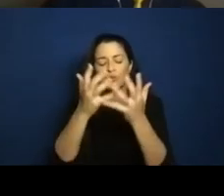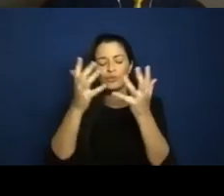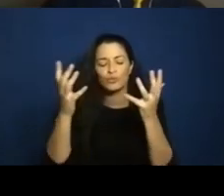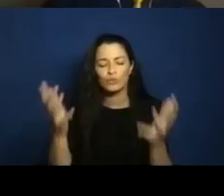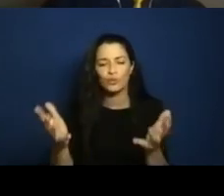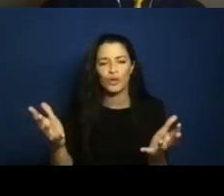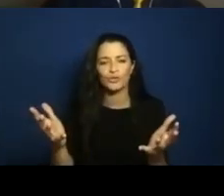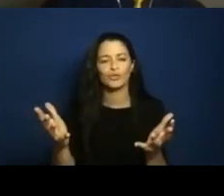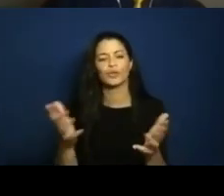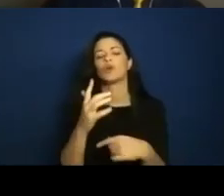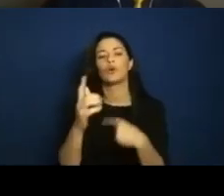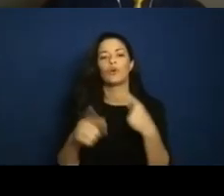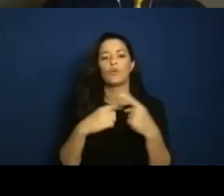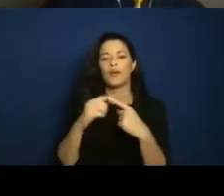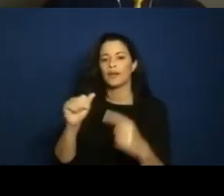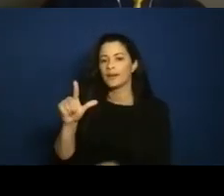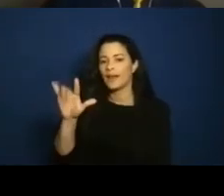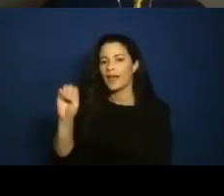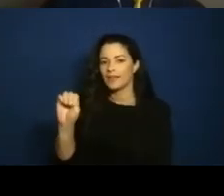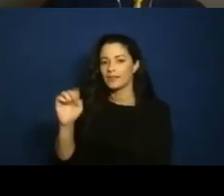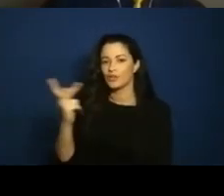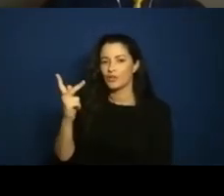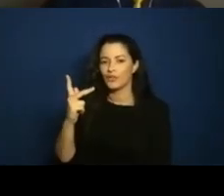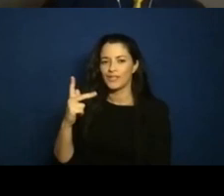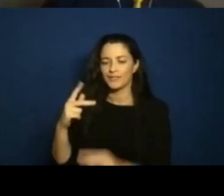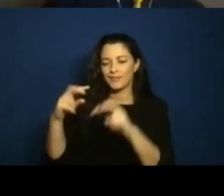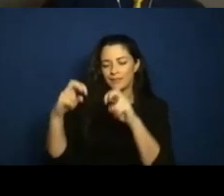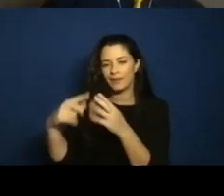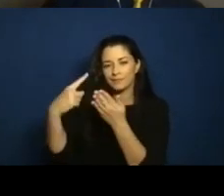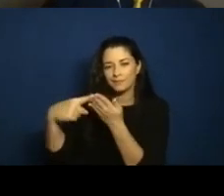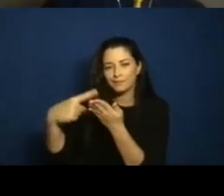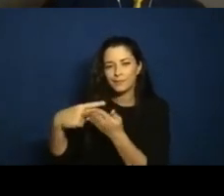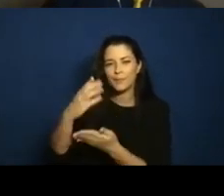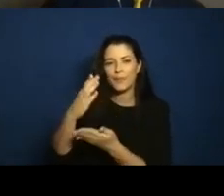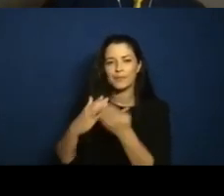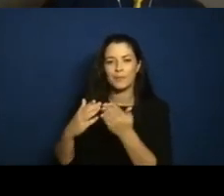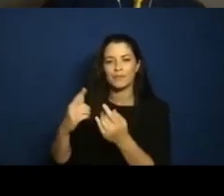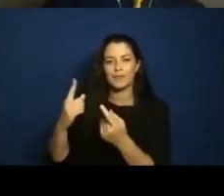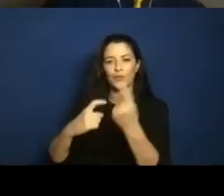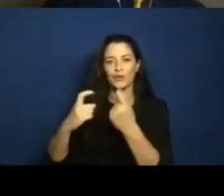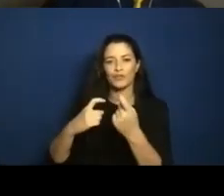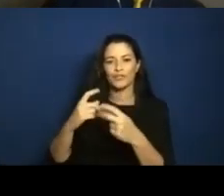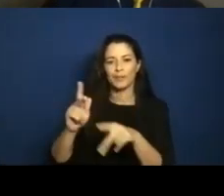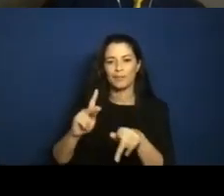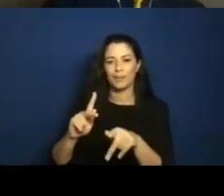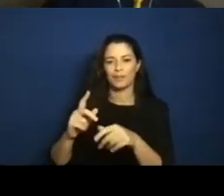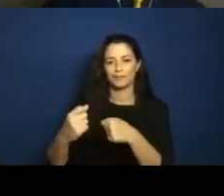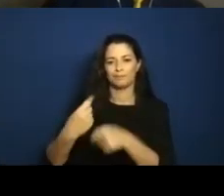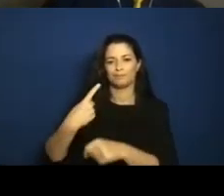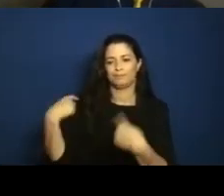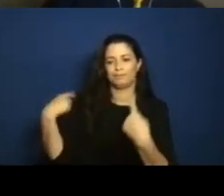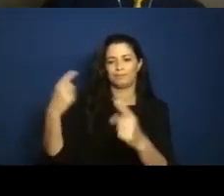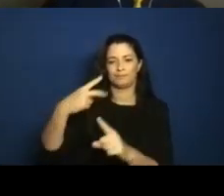When Alice and I have gone through some of the questions that people have sent in over the last few months, one of the questions